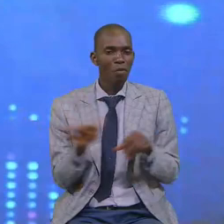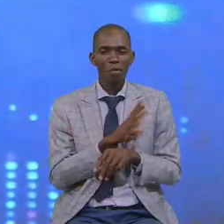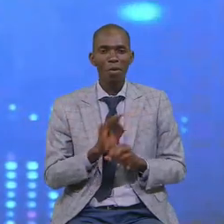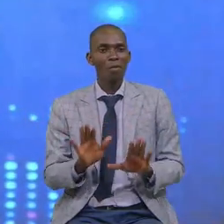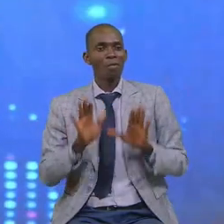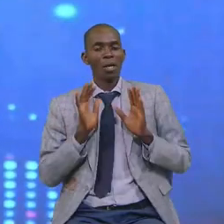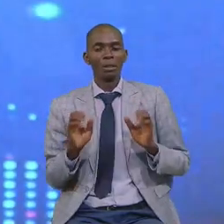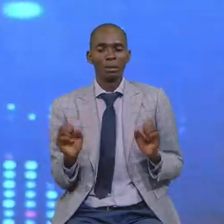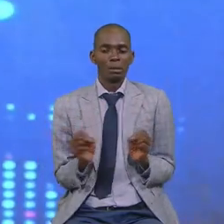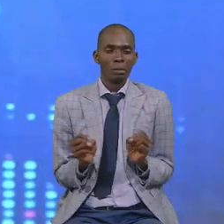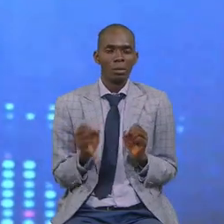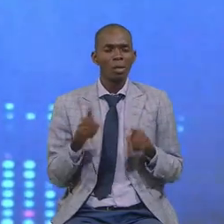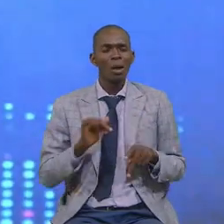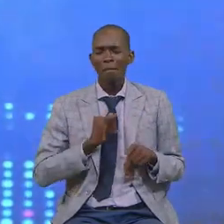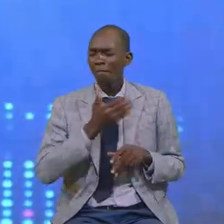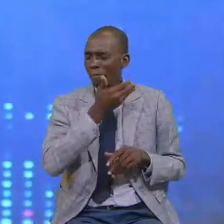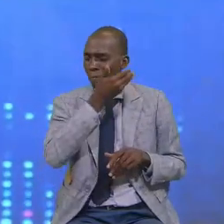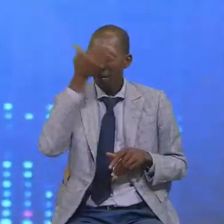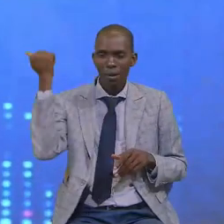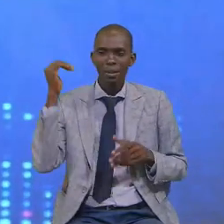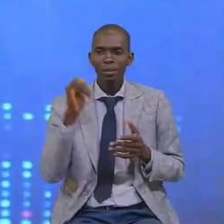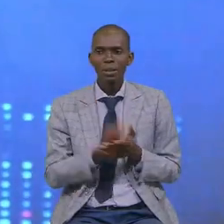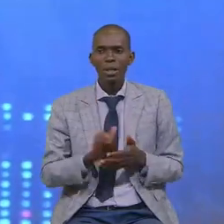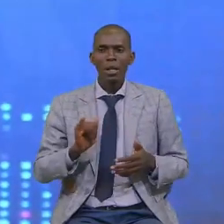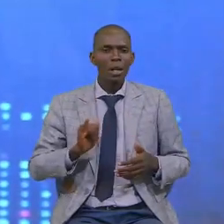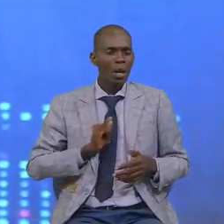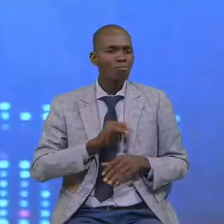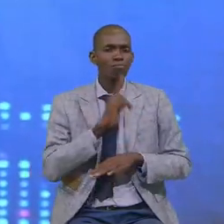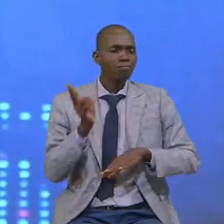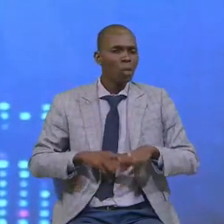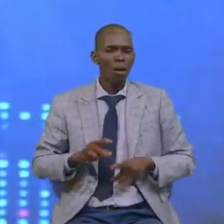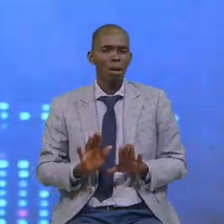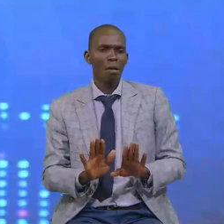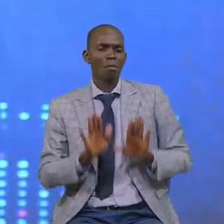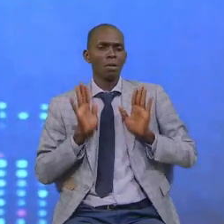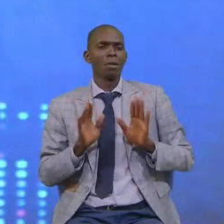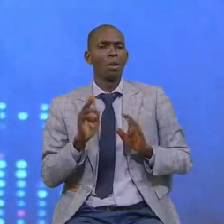person. I forgot that I used to fear the crowd. That day, I just